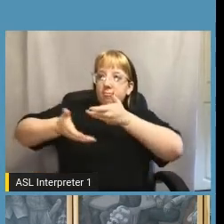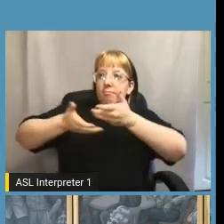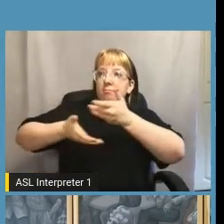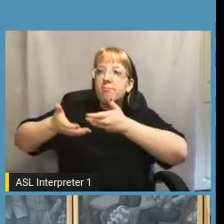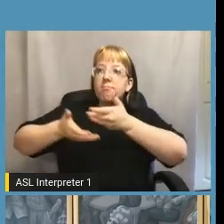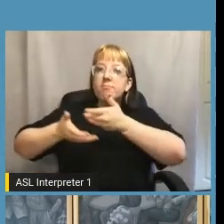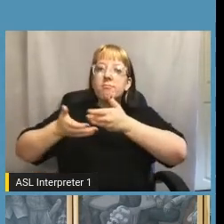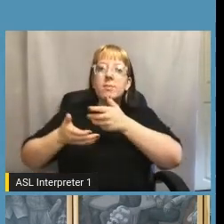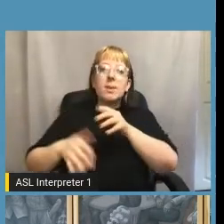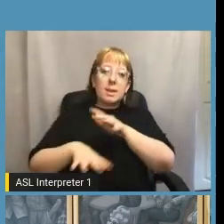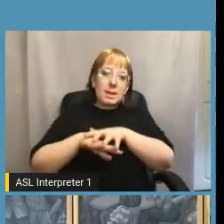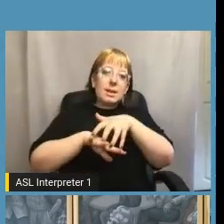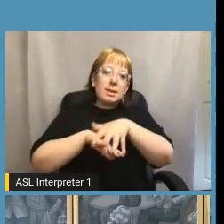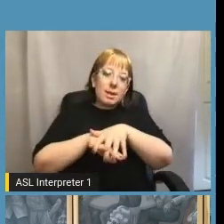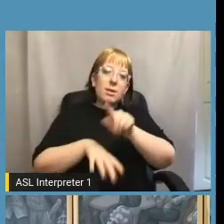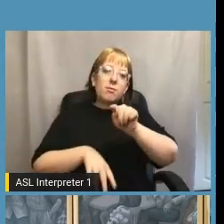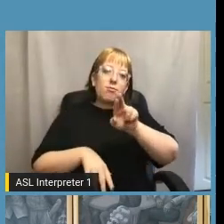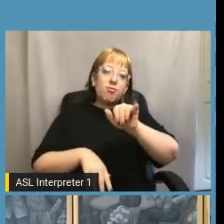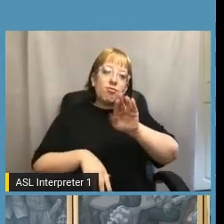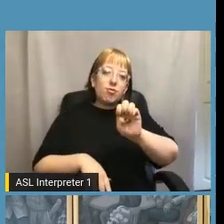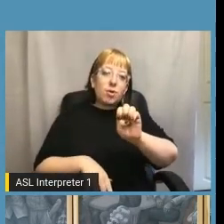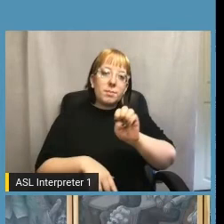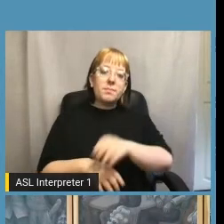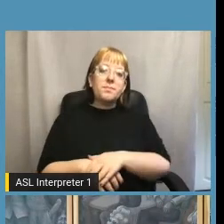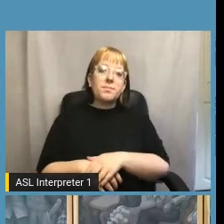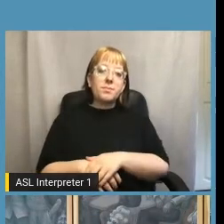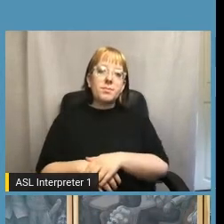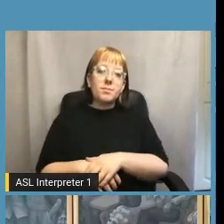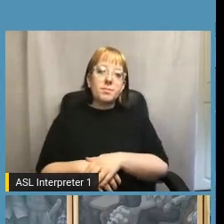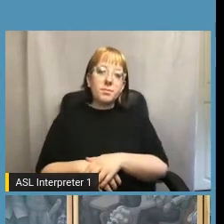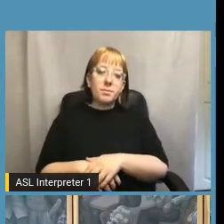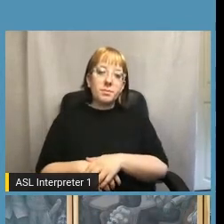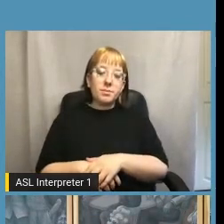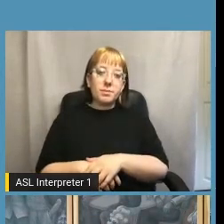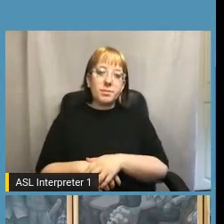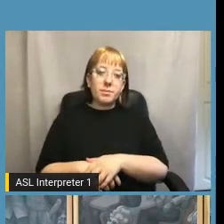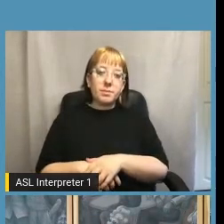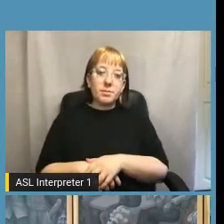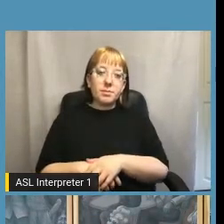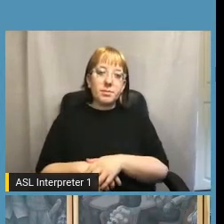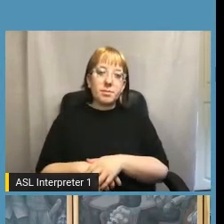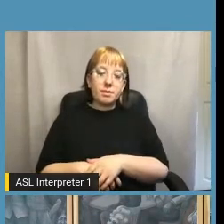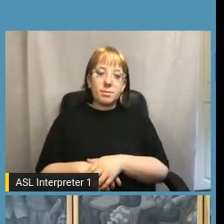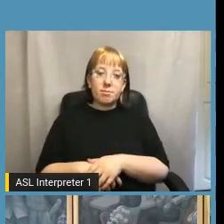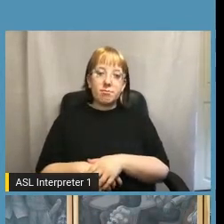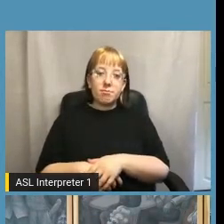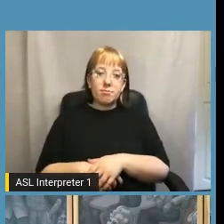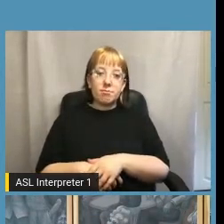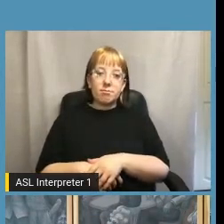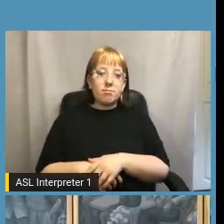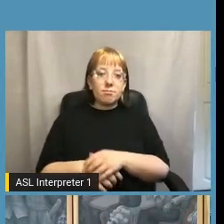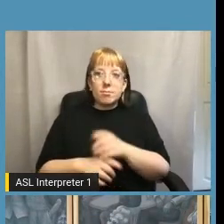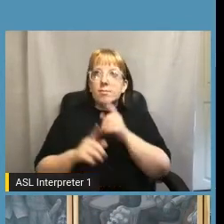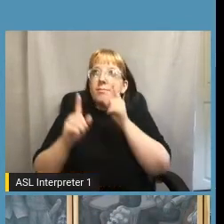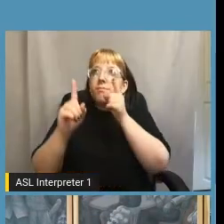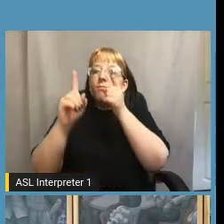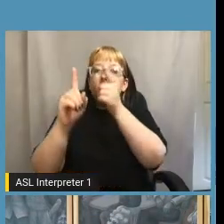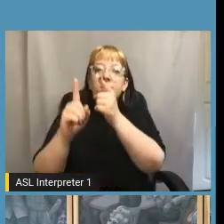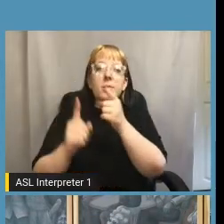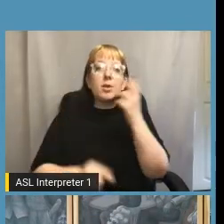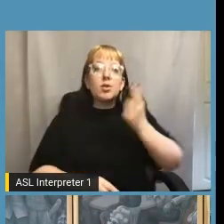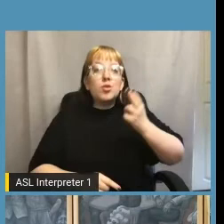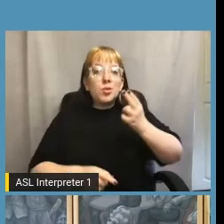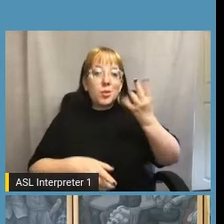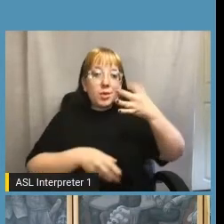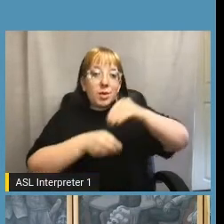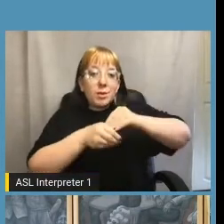have been caretakers of this land, which they call Ndakina. We seek to address historical inclusion by embracing